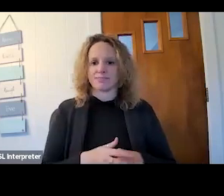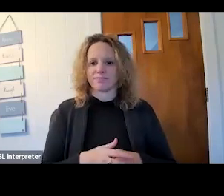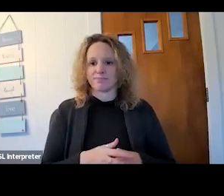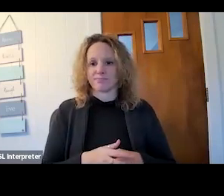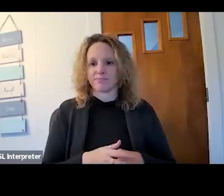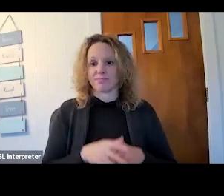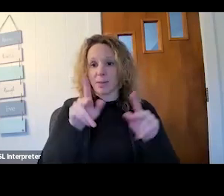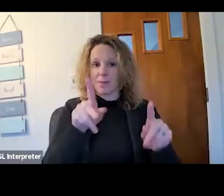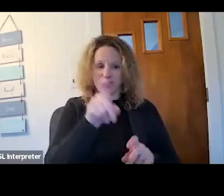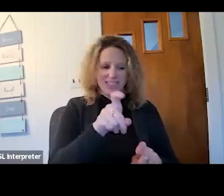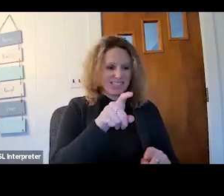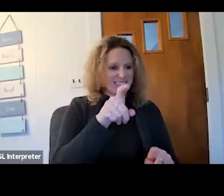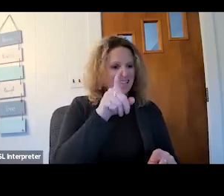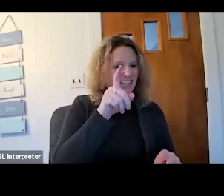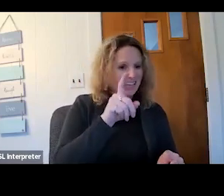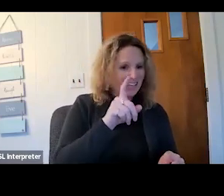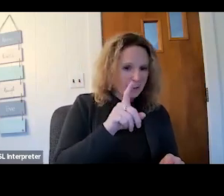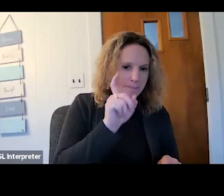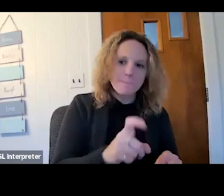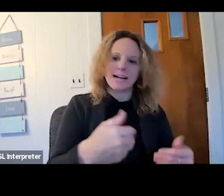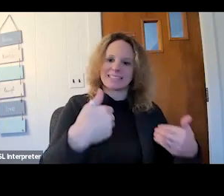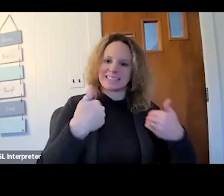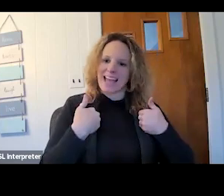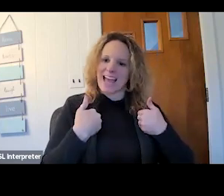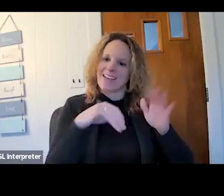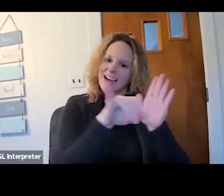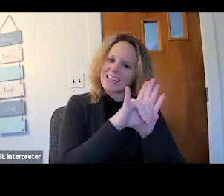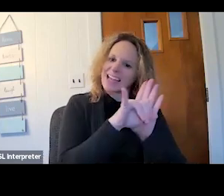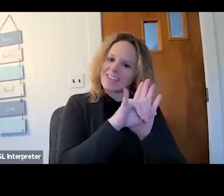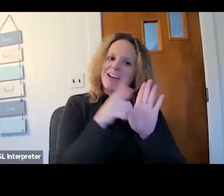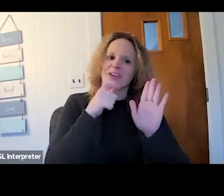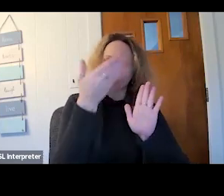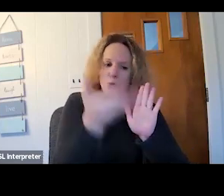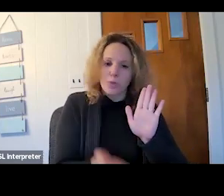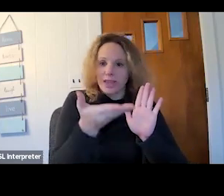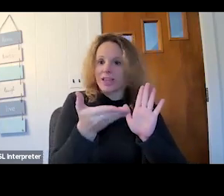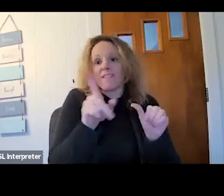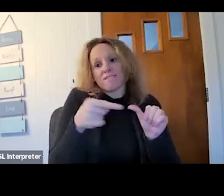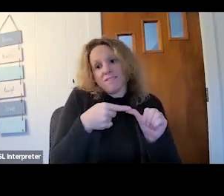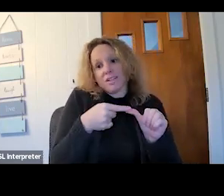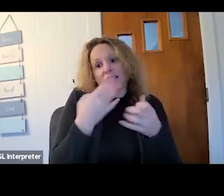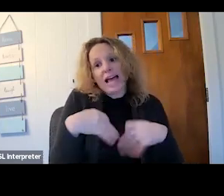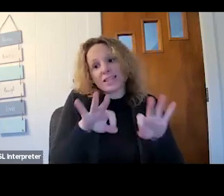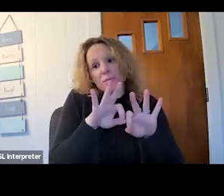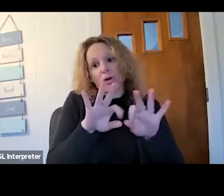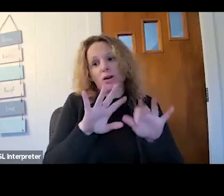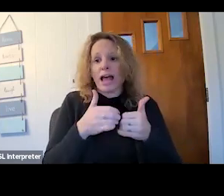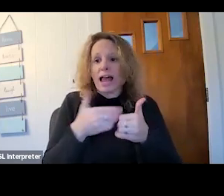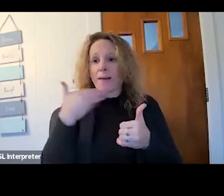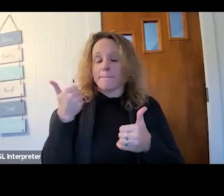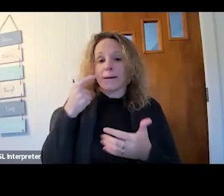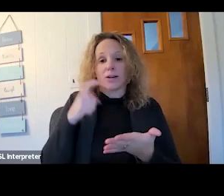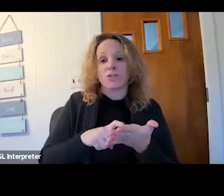a person's needs without first identifying who this person is and how to better address